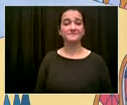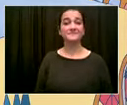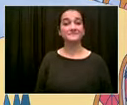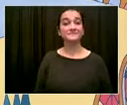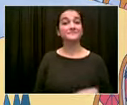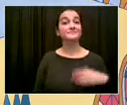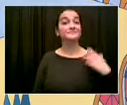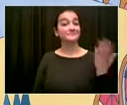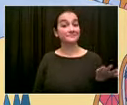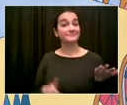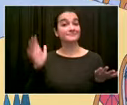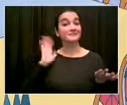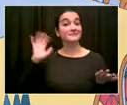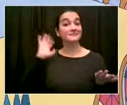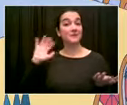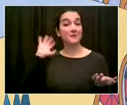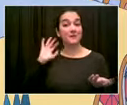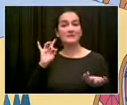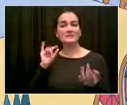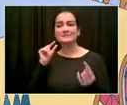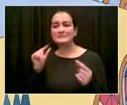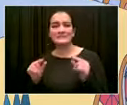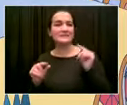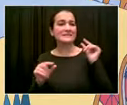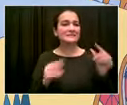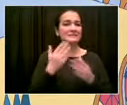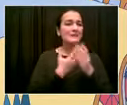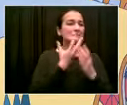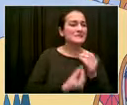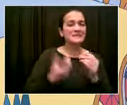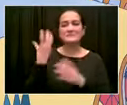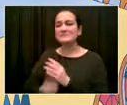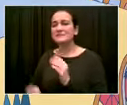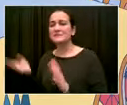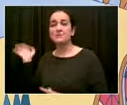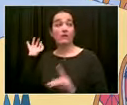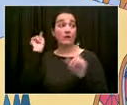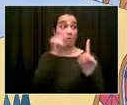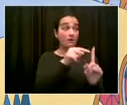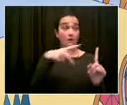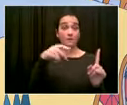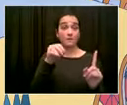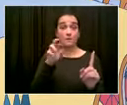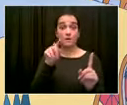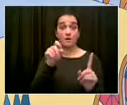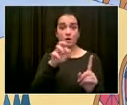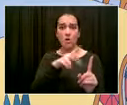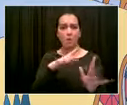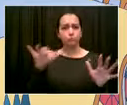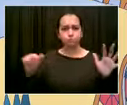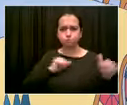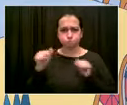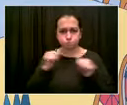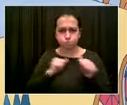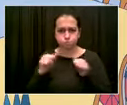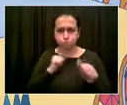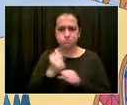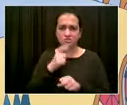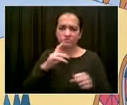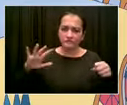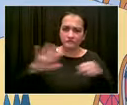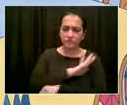one had the kind of boldness to put it together into a whole before this chancellor. It's quite amazing, and it's new. So the chancellor can